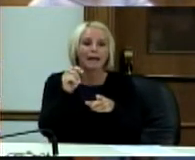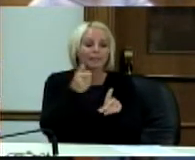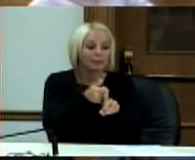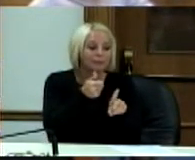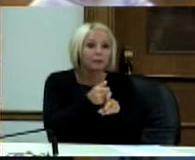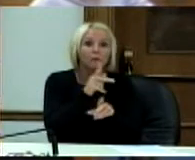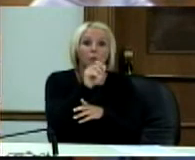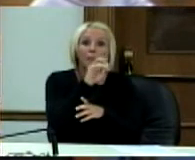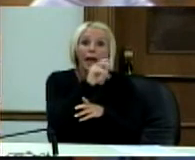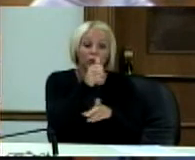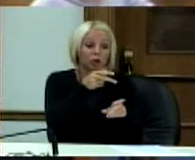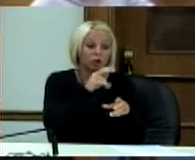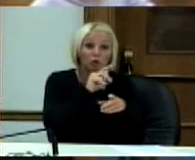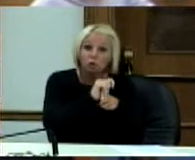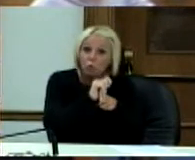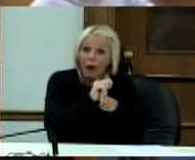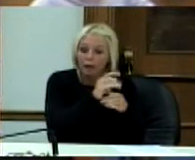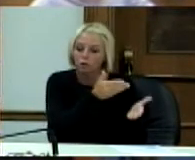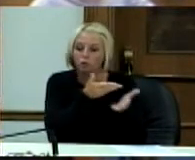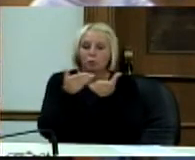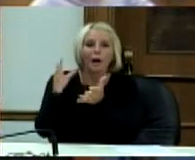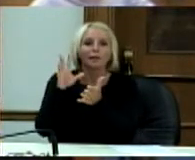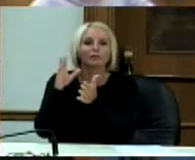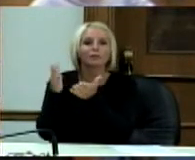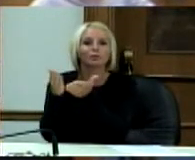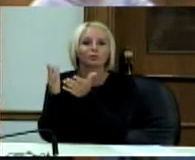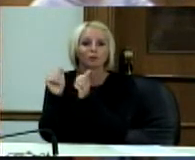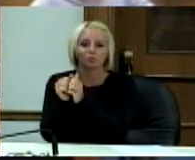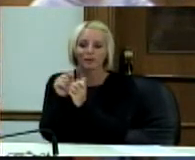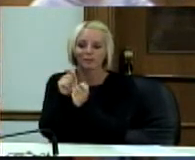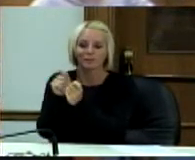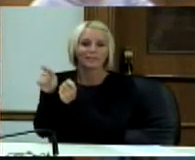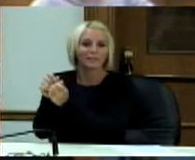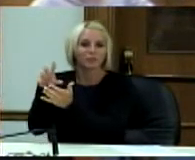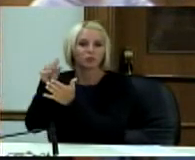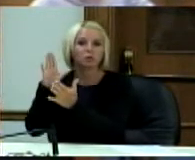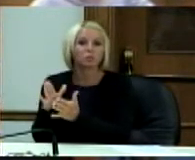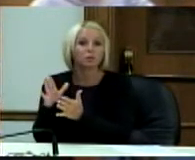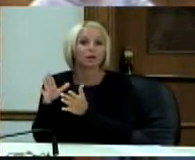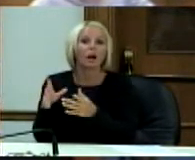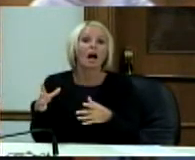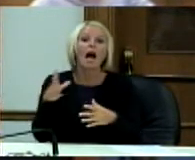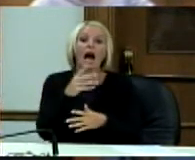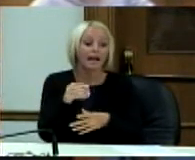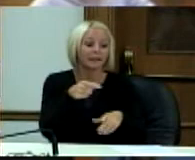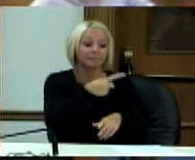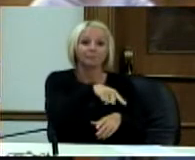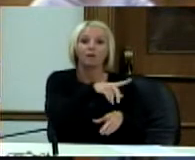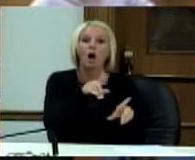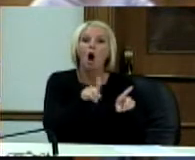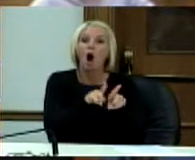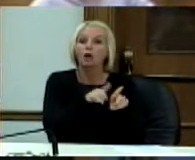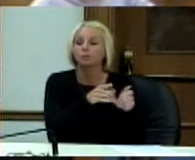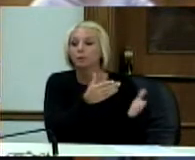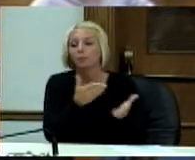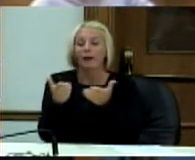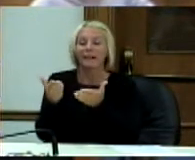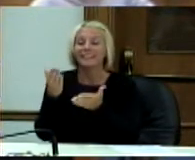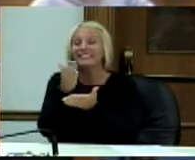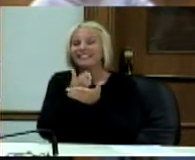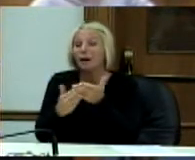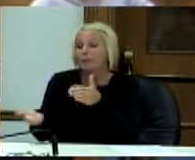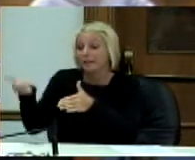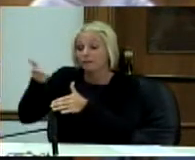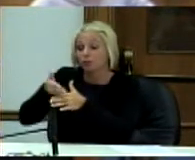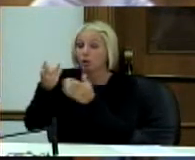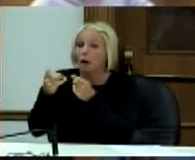to provide that service directly with students. And they also will be providing some of the intervention that's